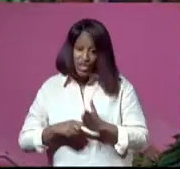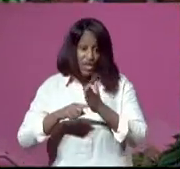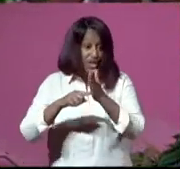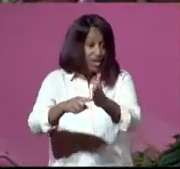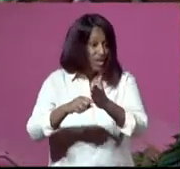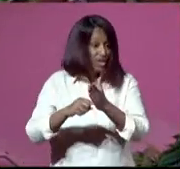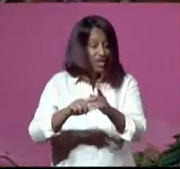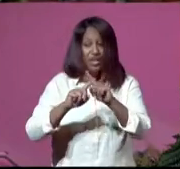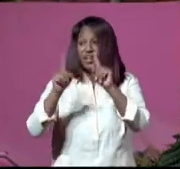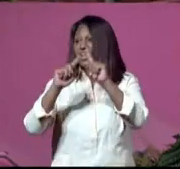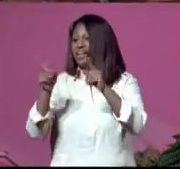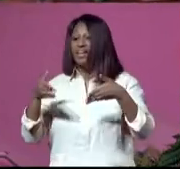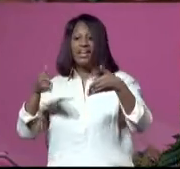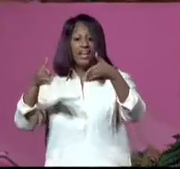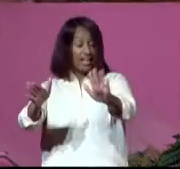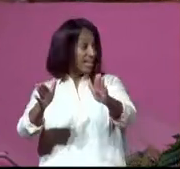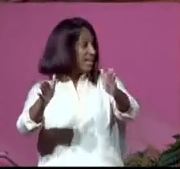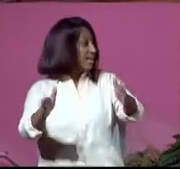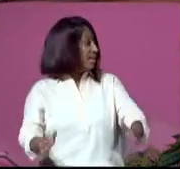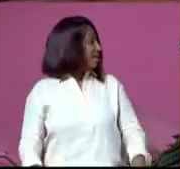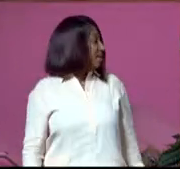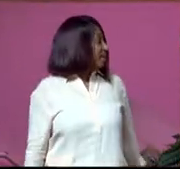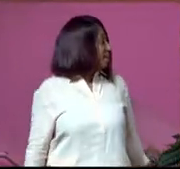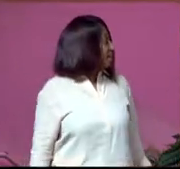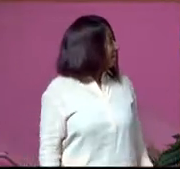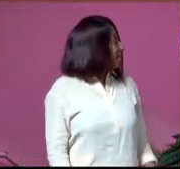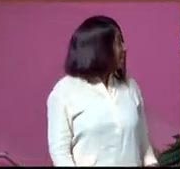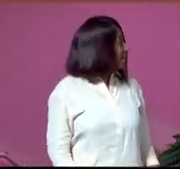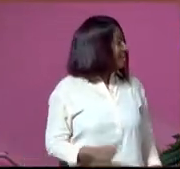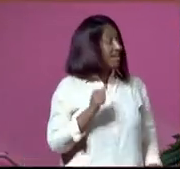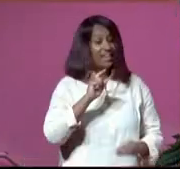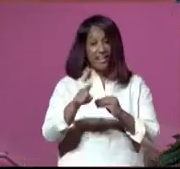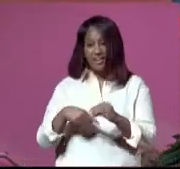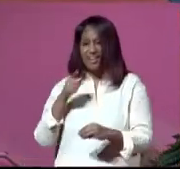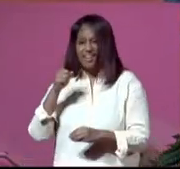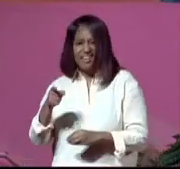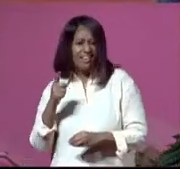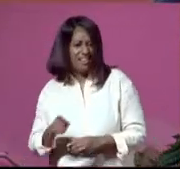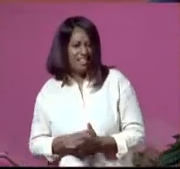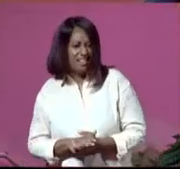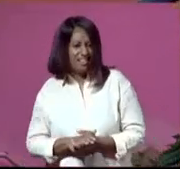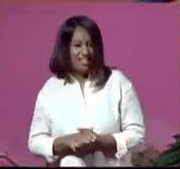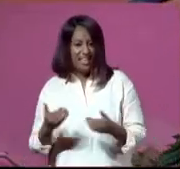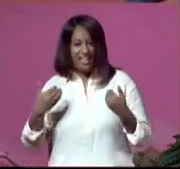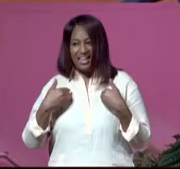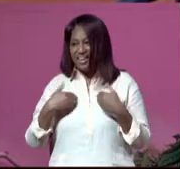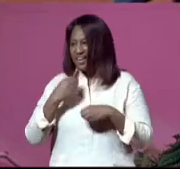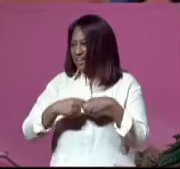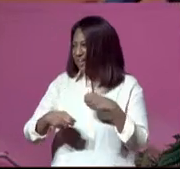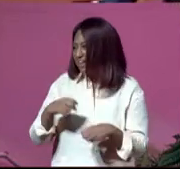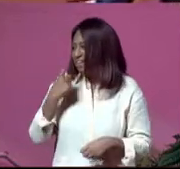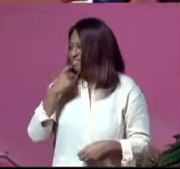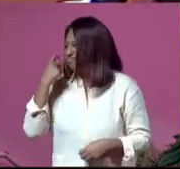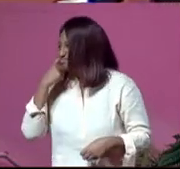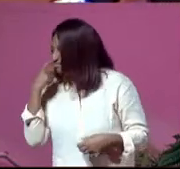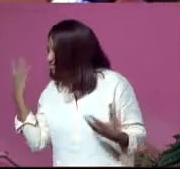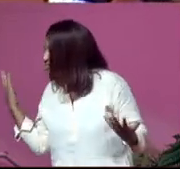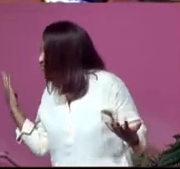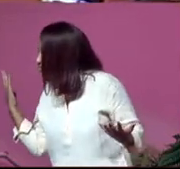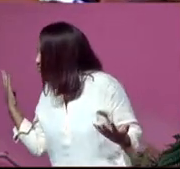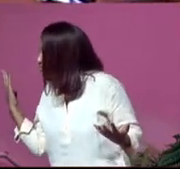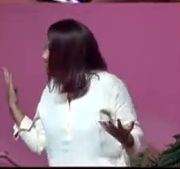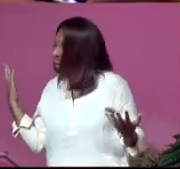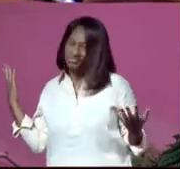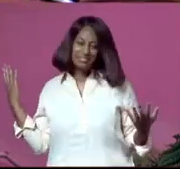in various ways. This ain't about her being loose, a hoe. That's